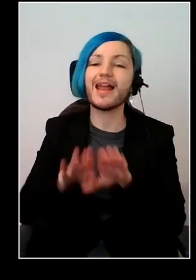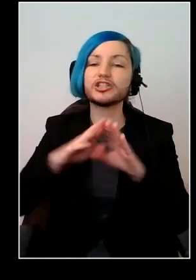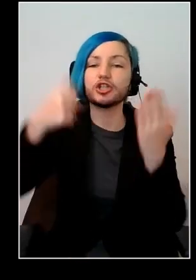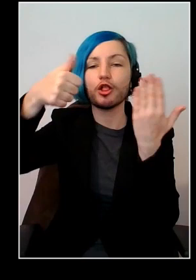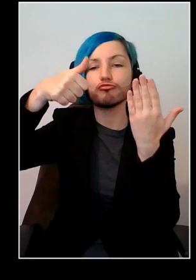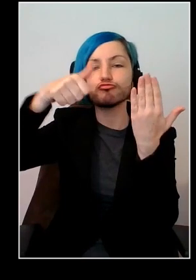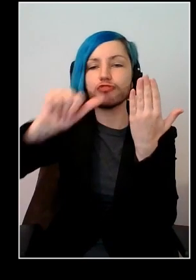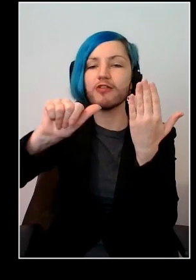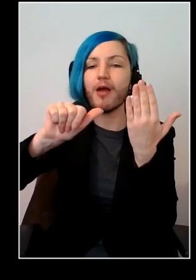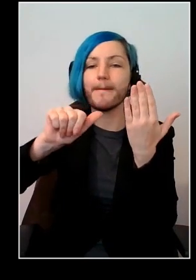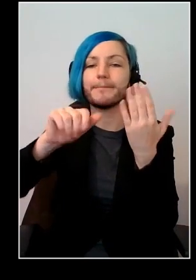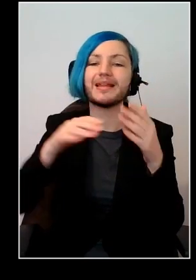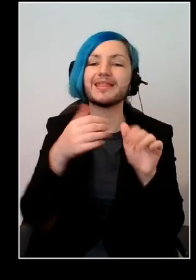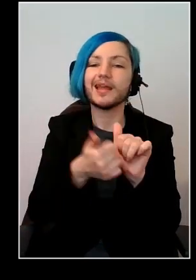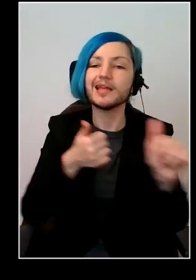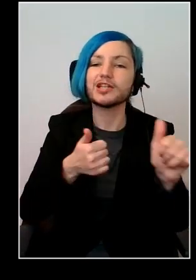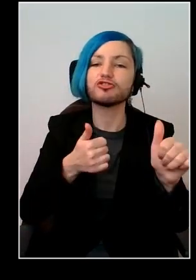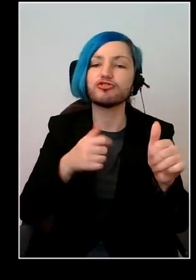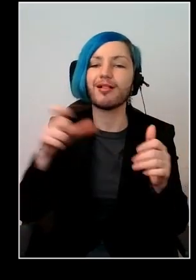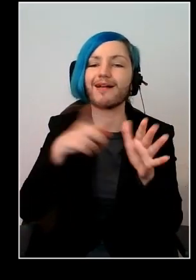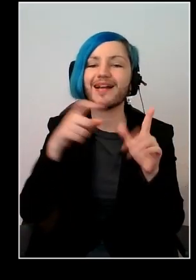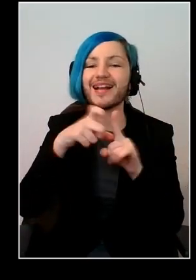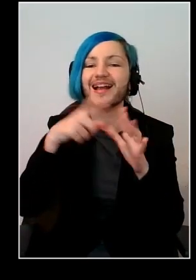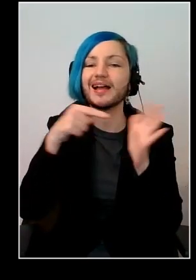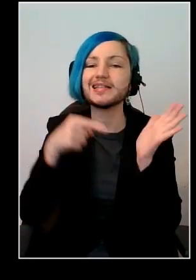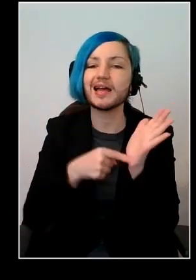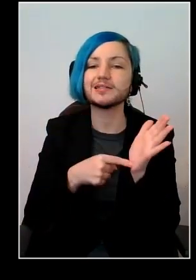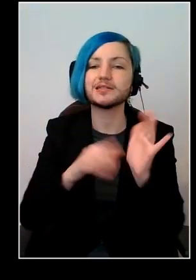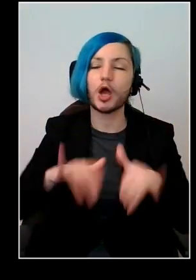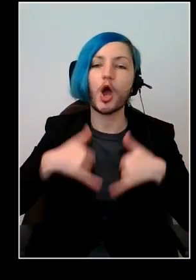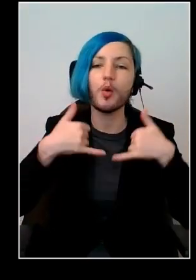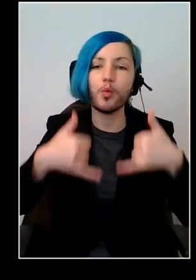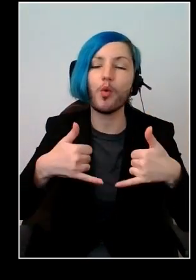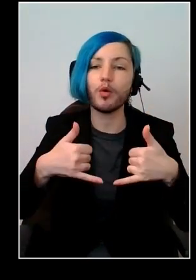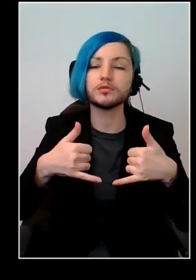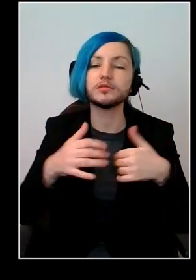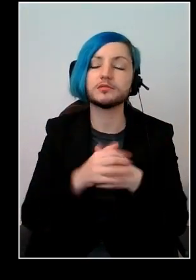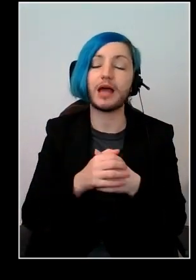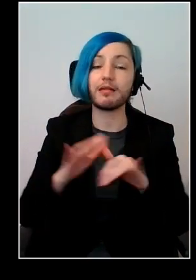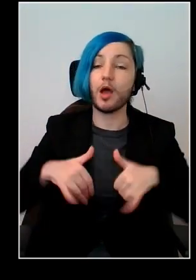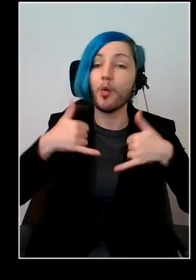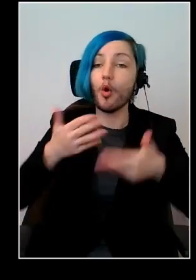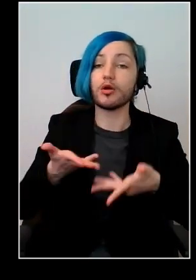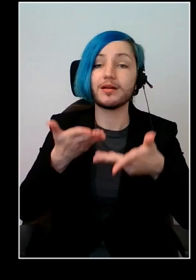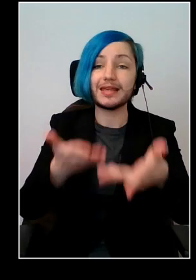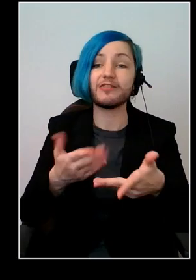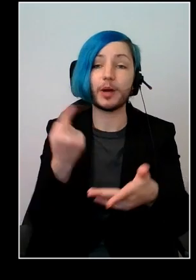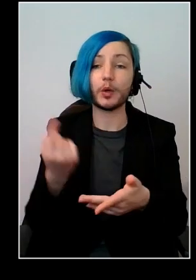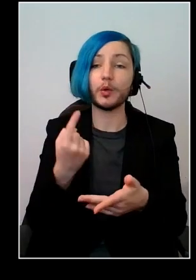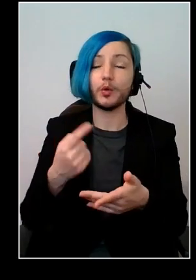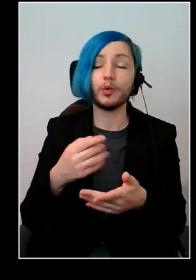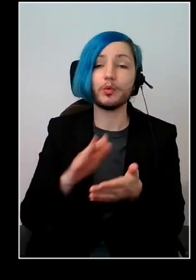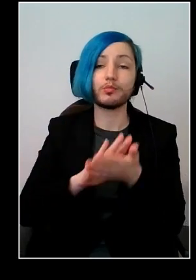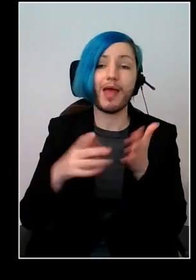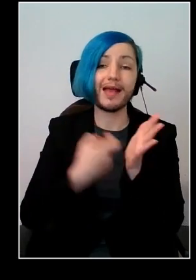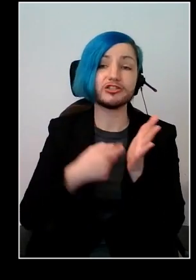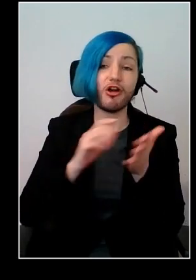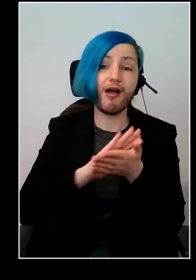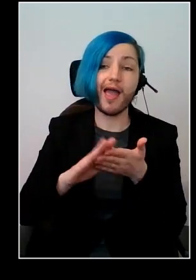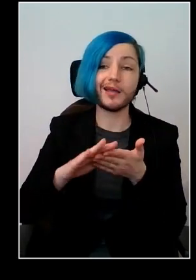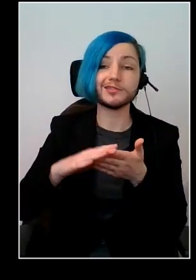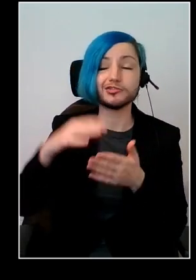Industrial Cadet Awards, and she was presented with her award by His Royal Highness the Prince of